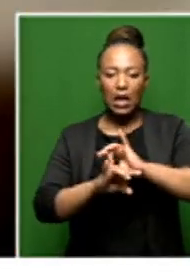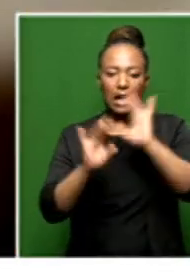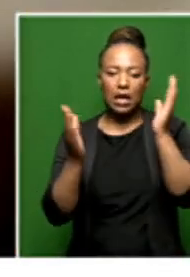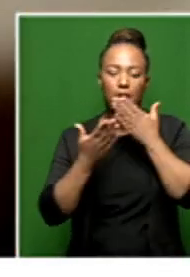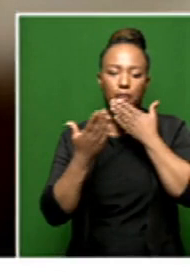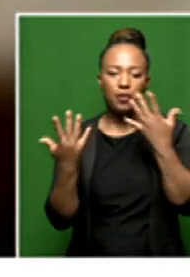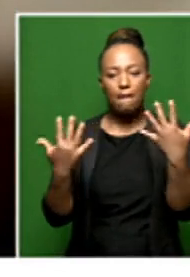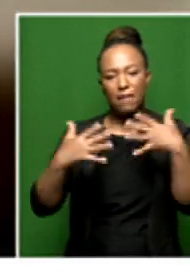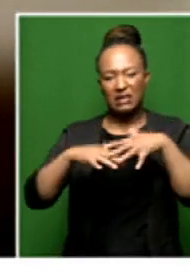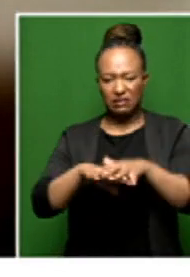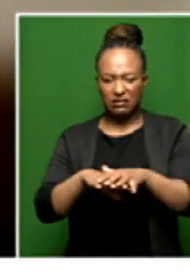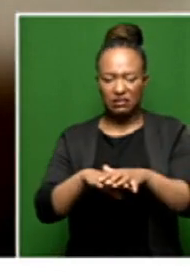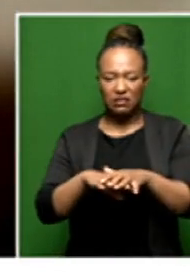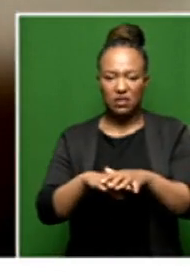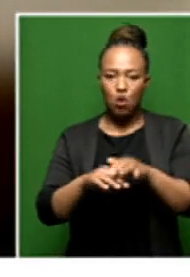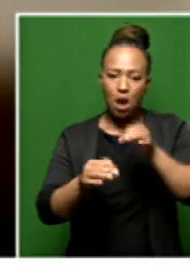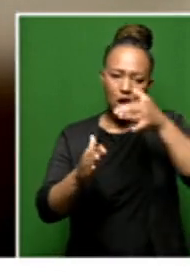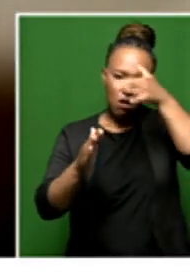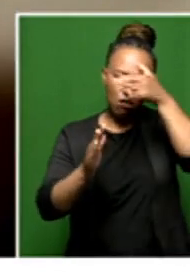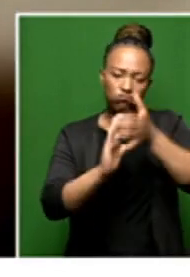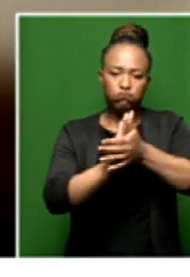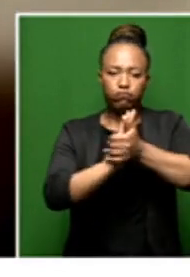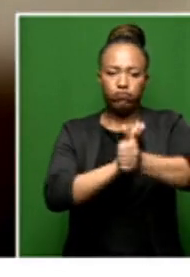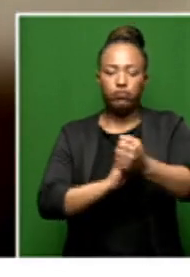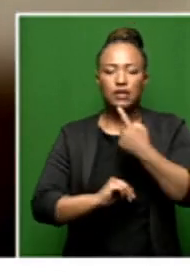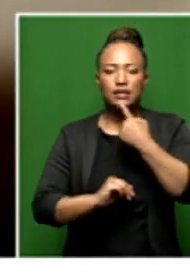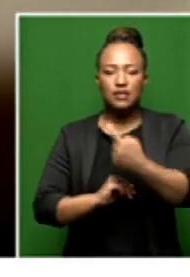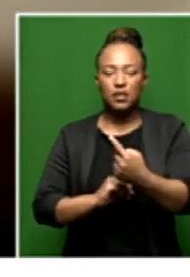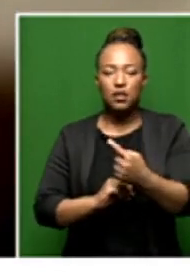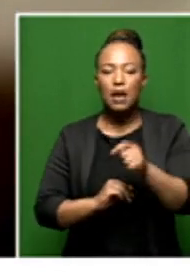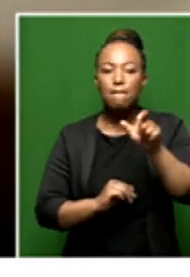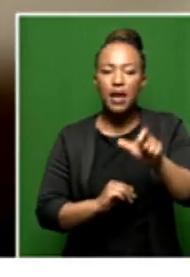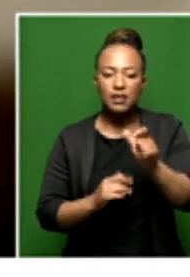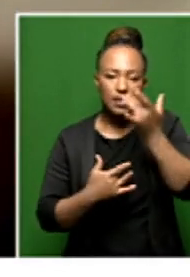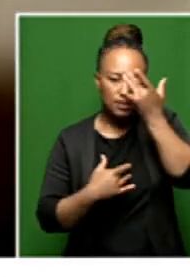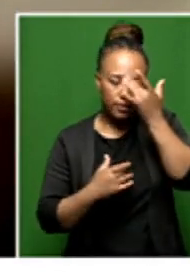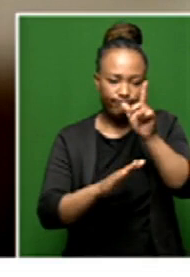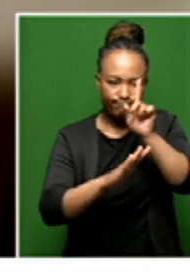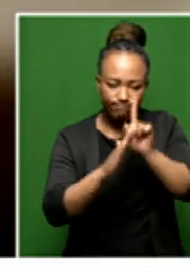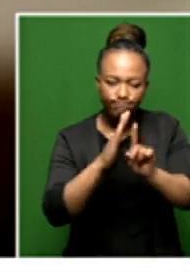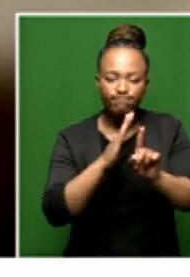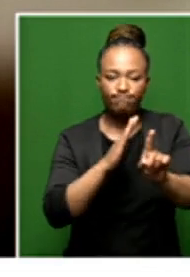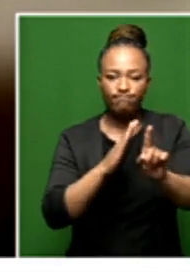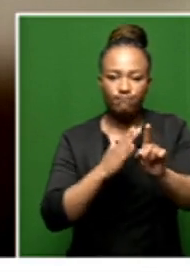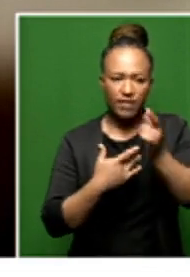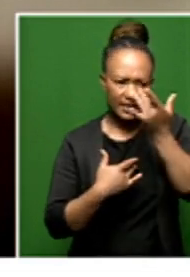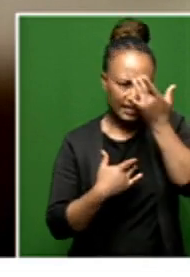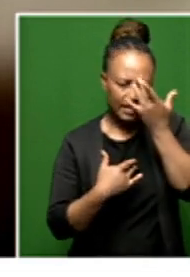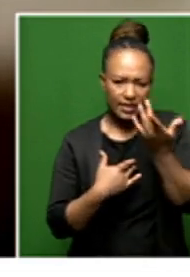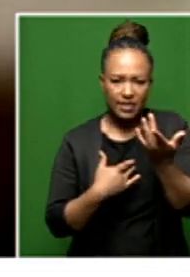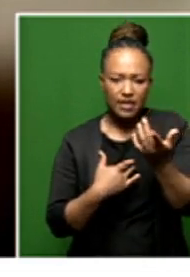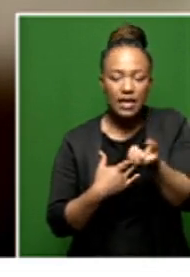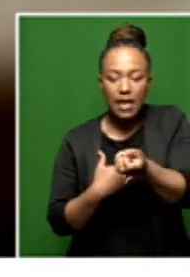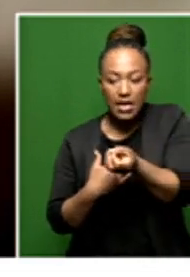are saying is that in some cases, patients come into hospital and they're quite sick, and so they're